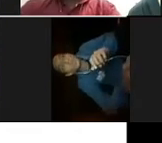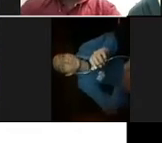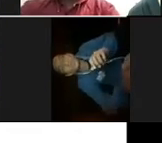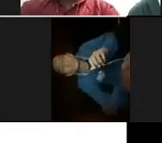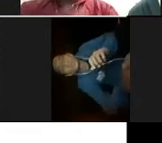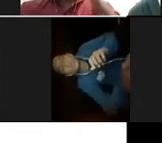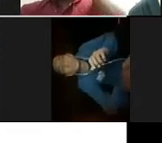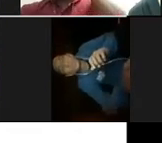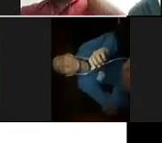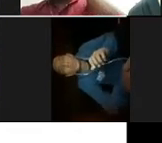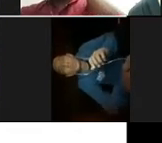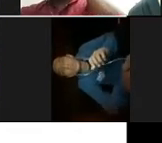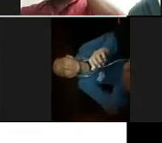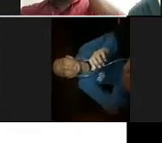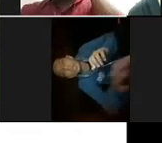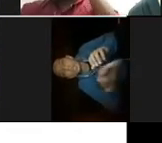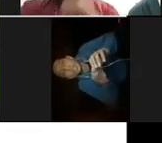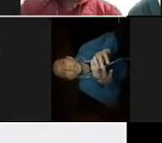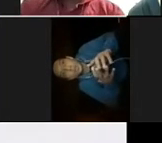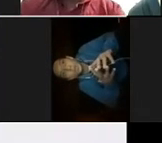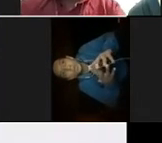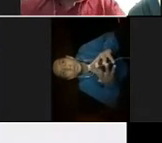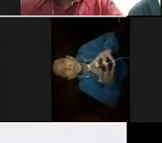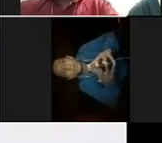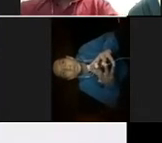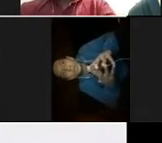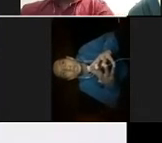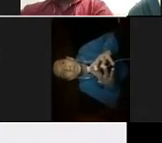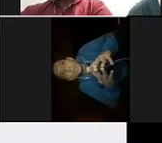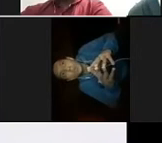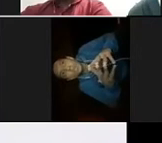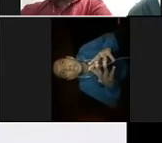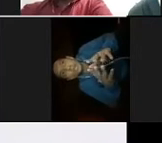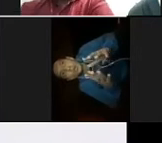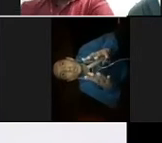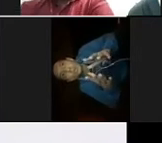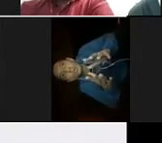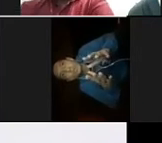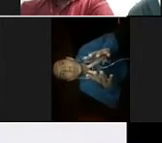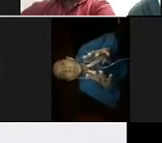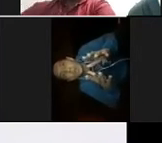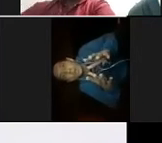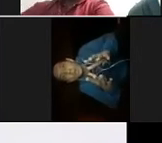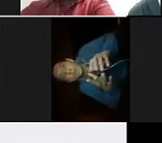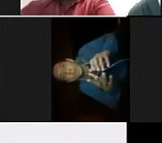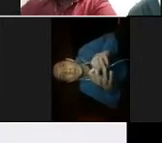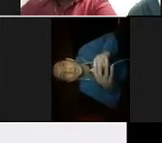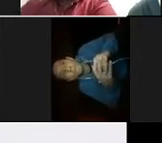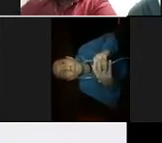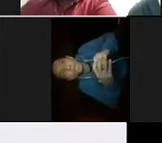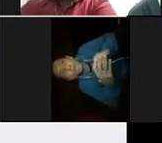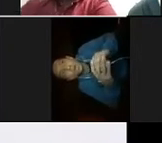So, we move to the third point. So, the third point is compost from plant